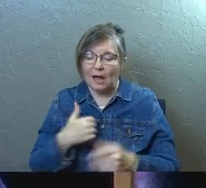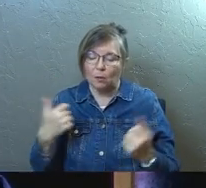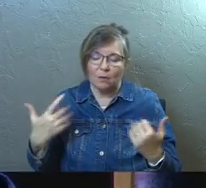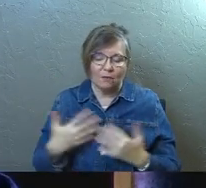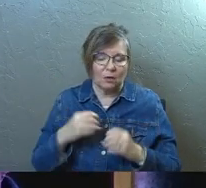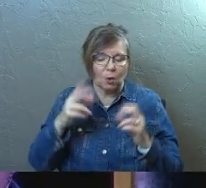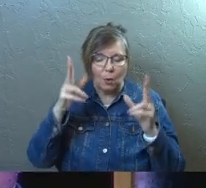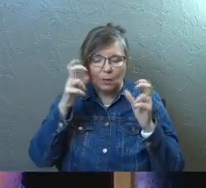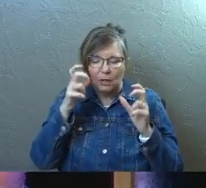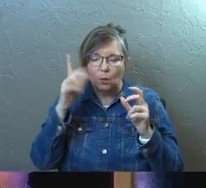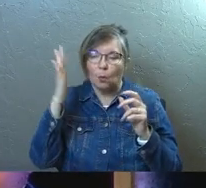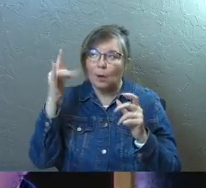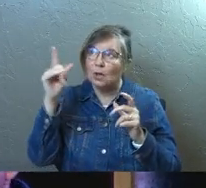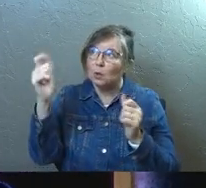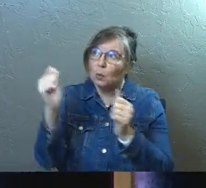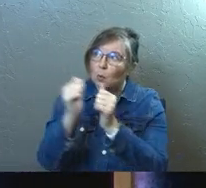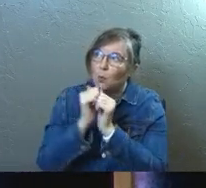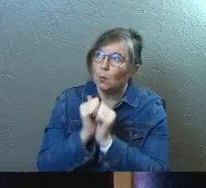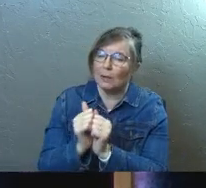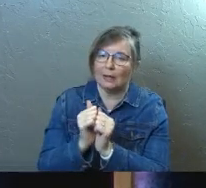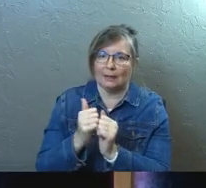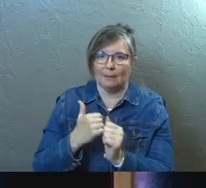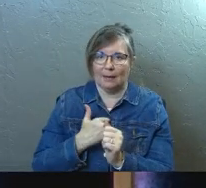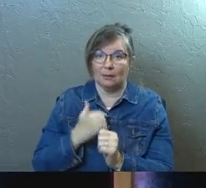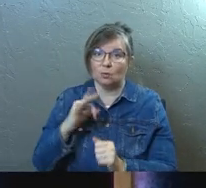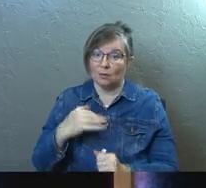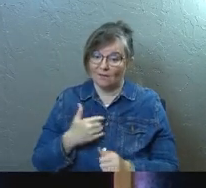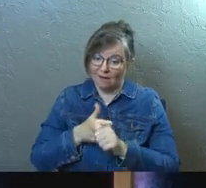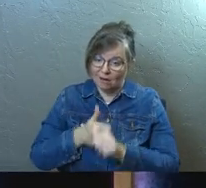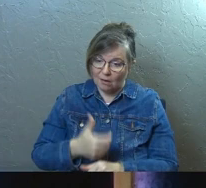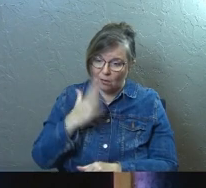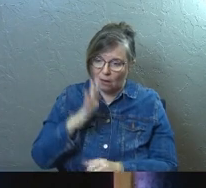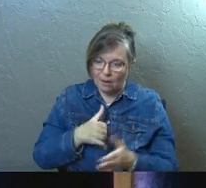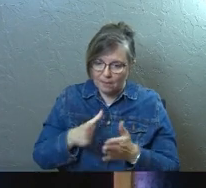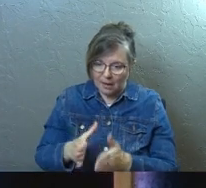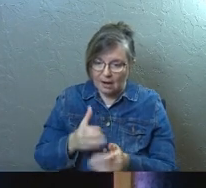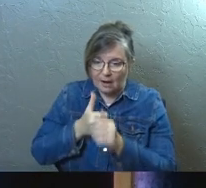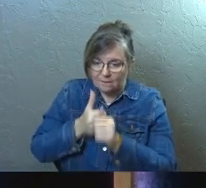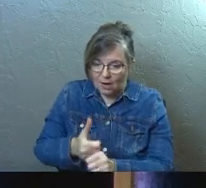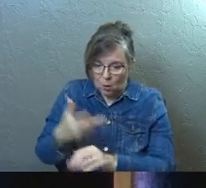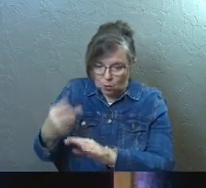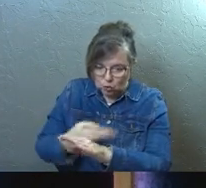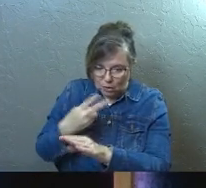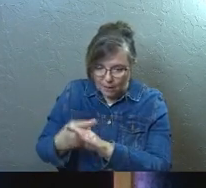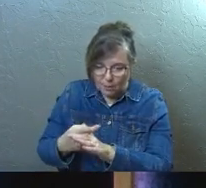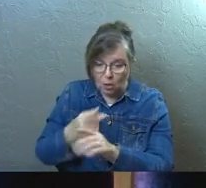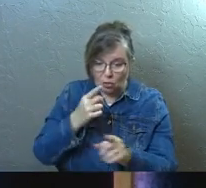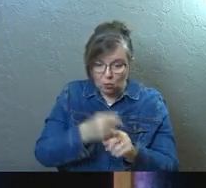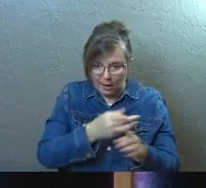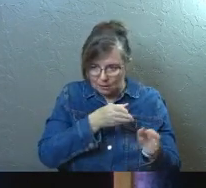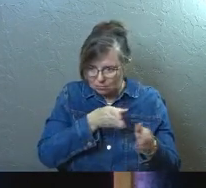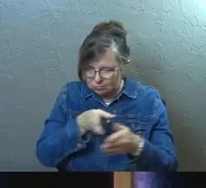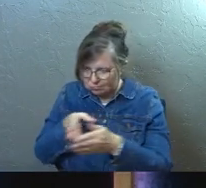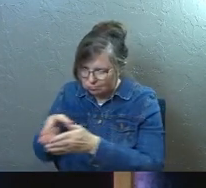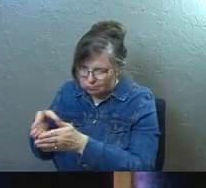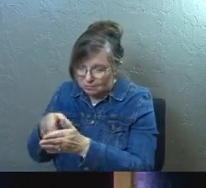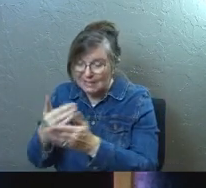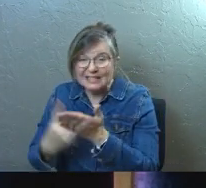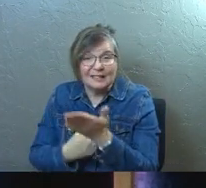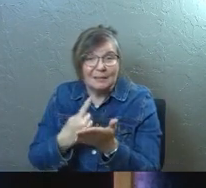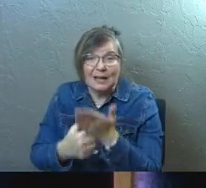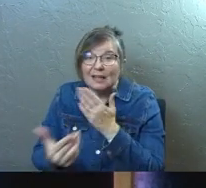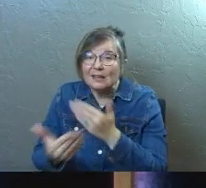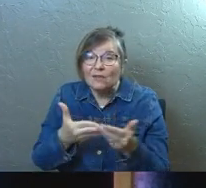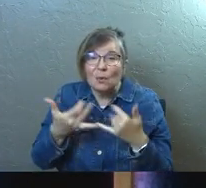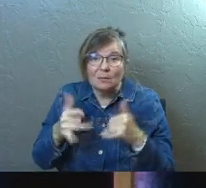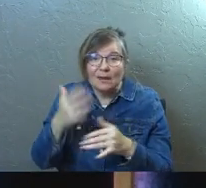and your staff, they comfort me. So if I follow God's paths and I follow the shepherd and I go the right way, sometimes, even